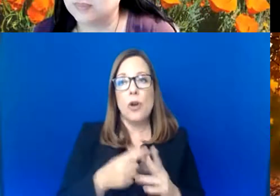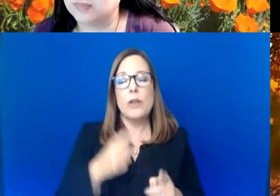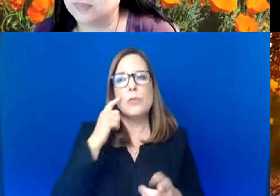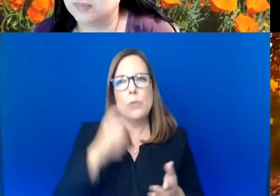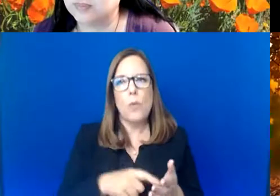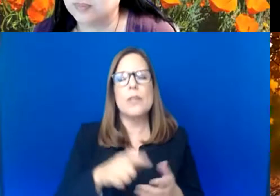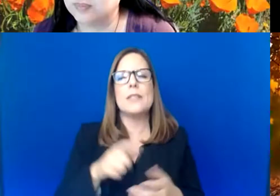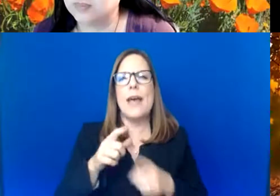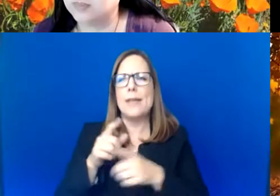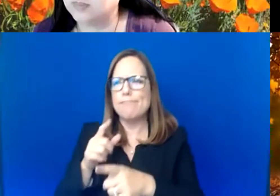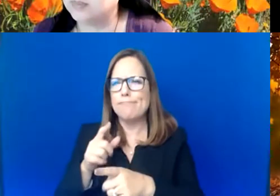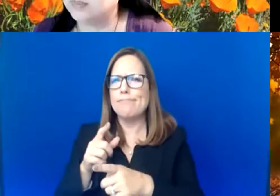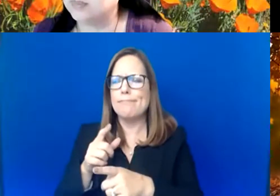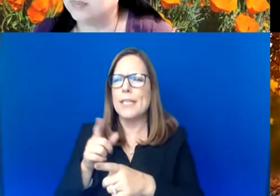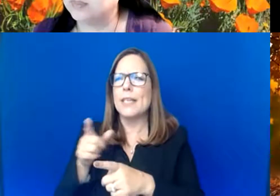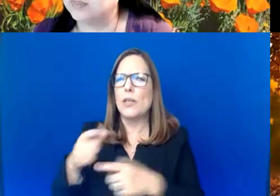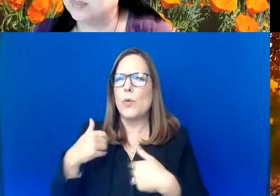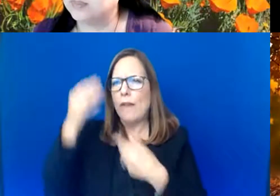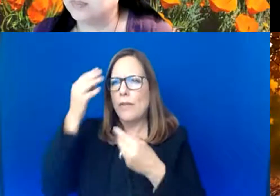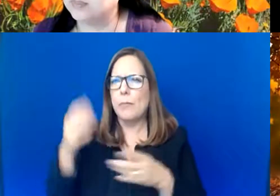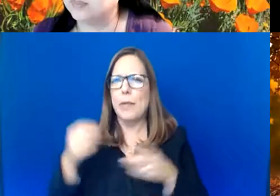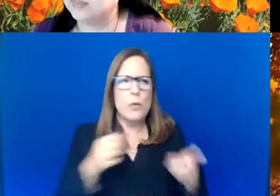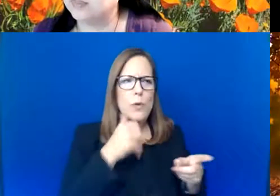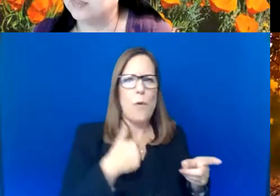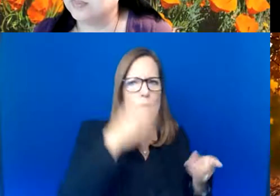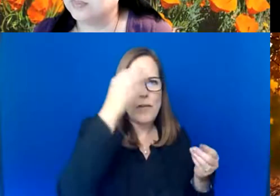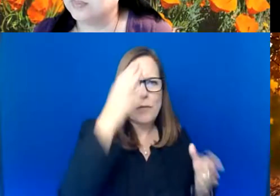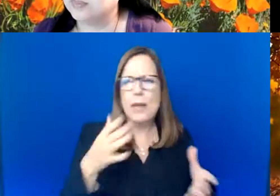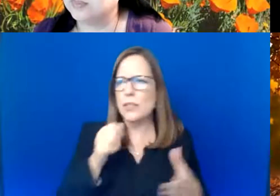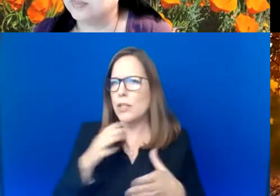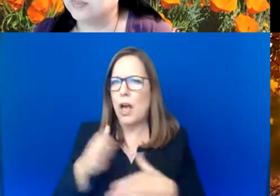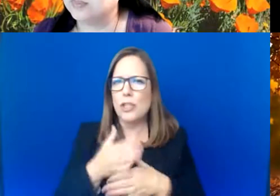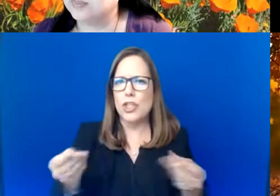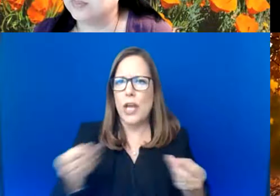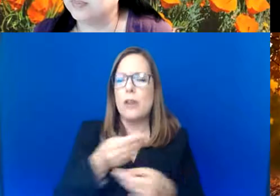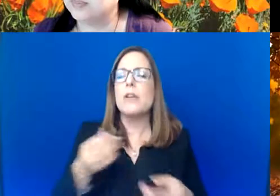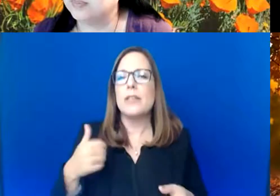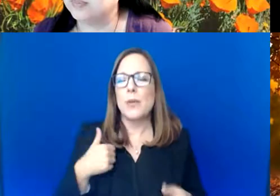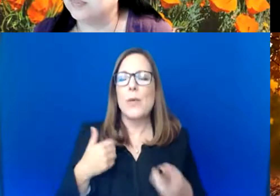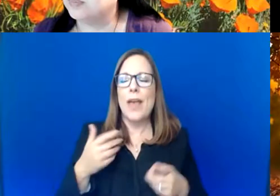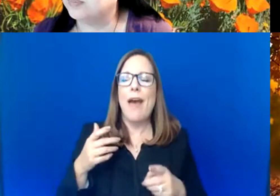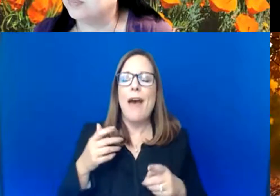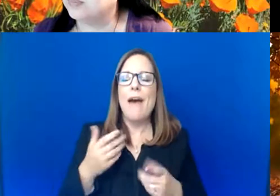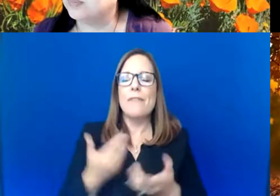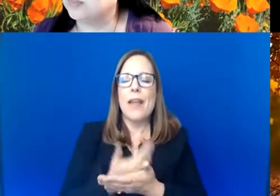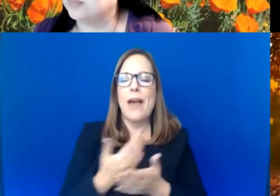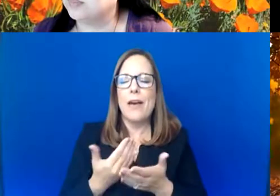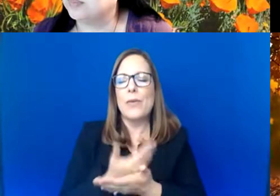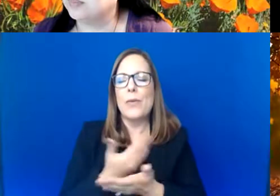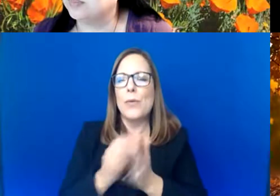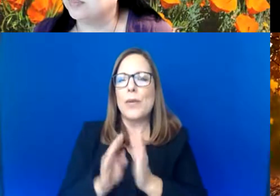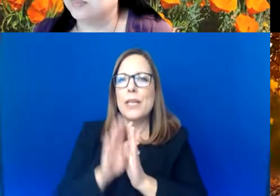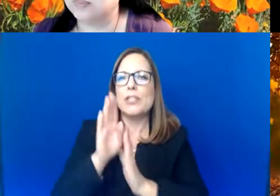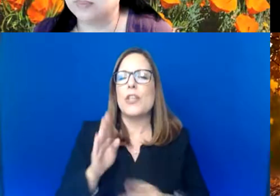silos and break down some barriers. So within Health and Human Services, we had what's called our Open Data Initiative, where we started creating a portal,